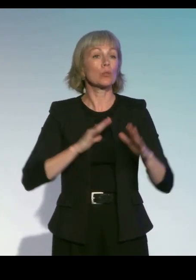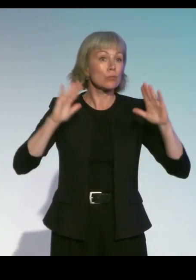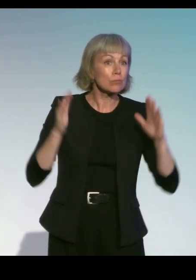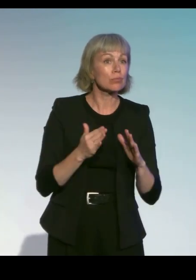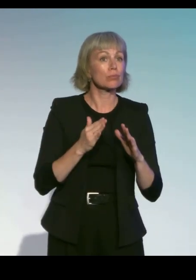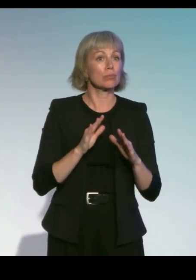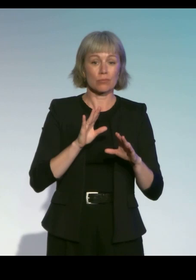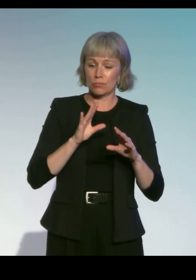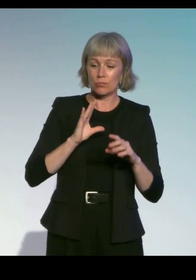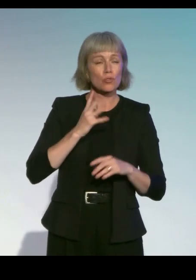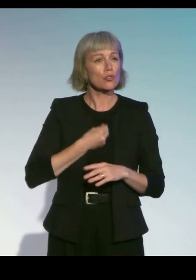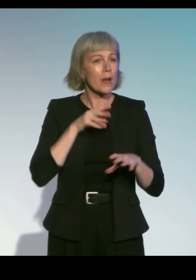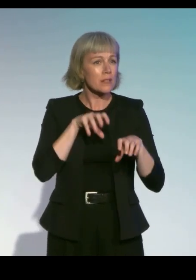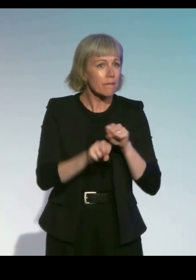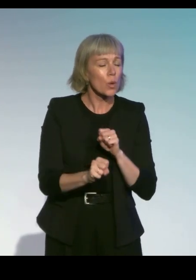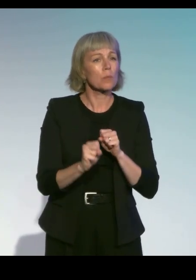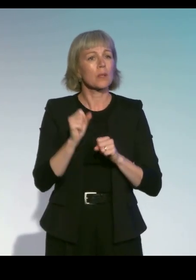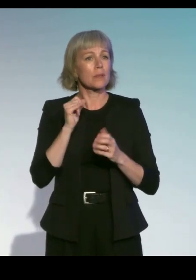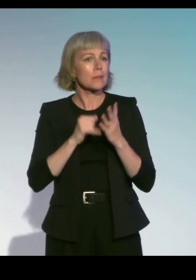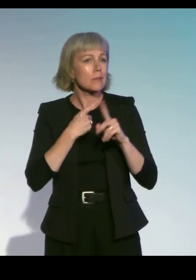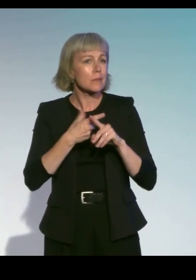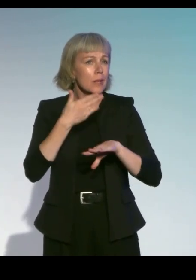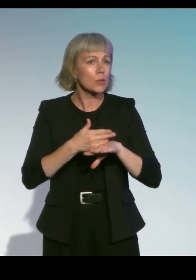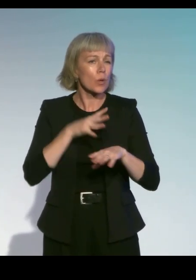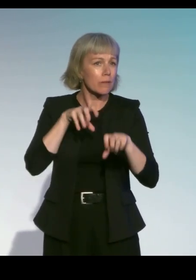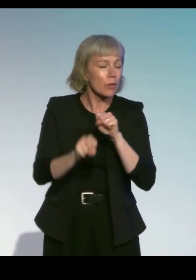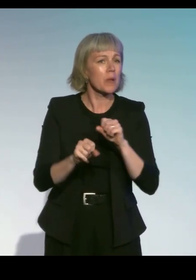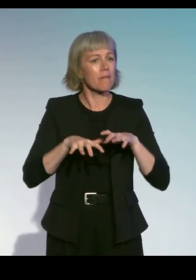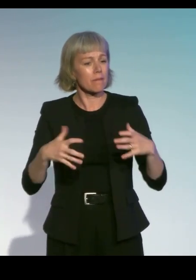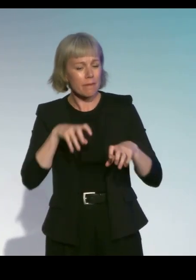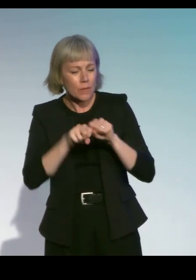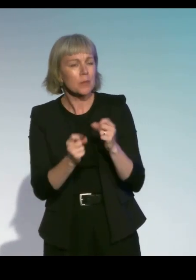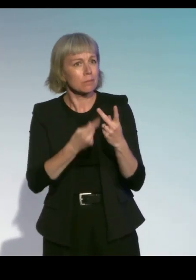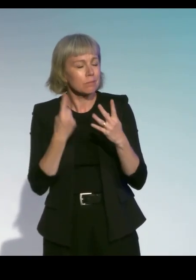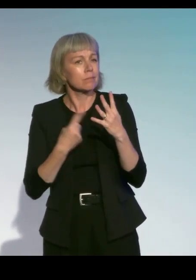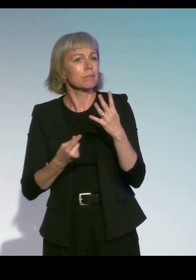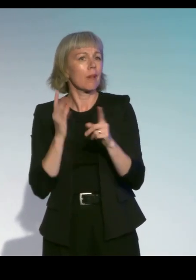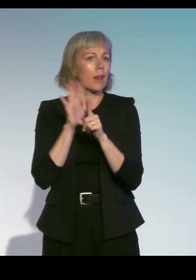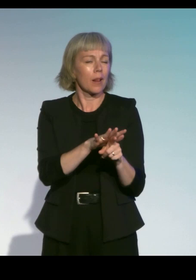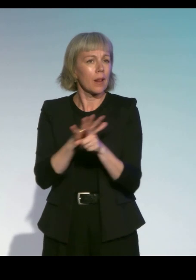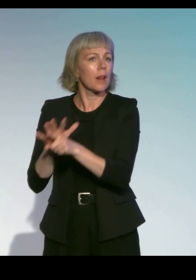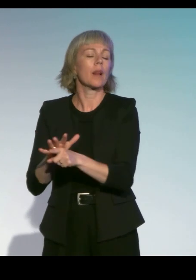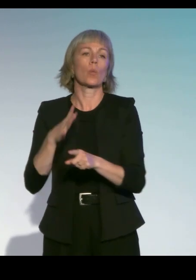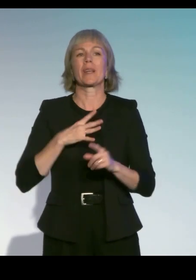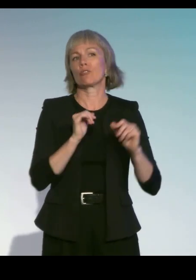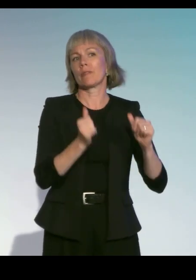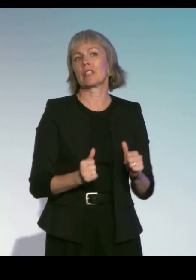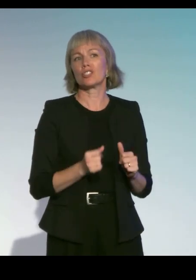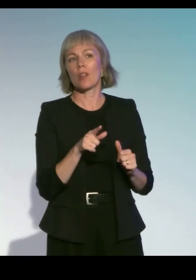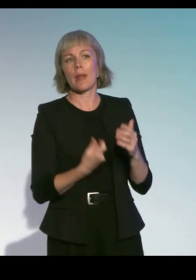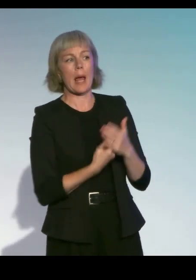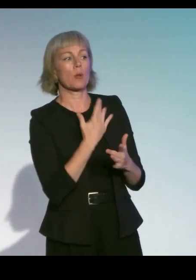transphobia, homophobia, racism, sizeism, ageism on social media, then we need to end it offline as well.